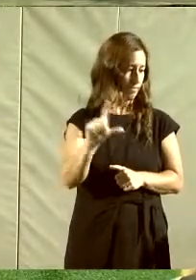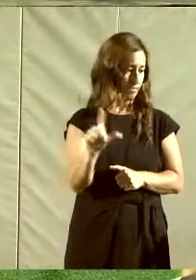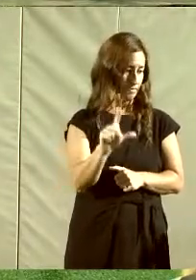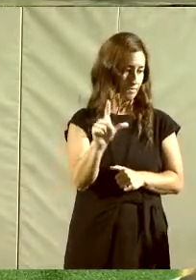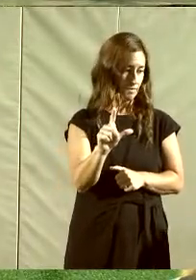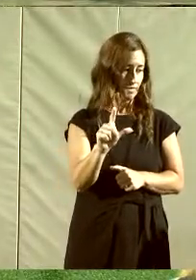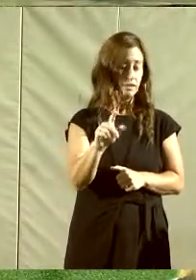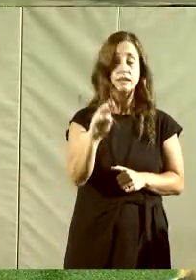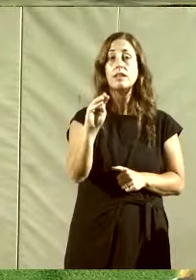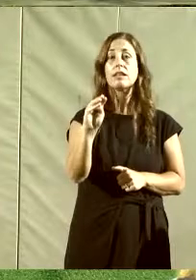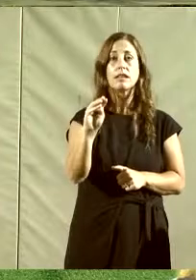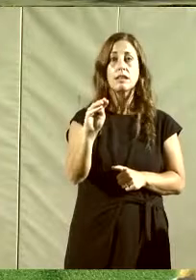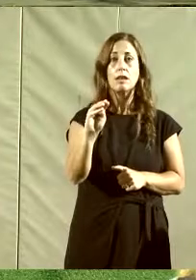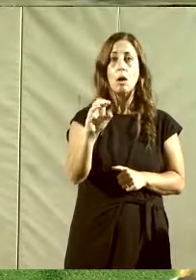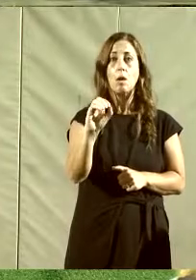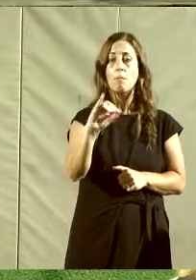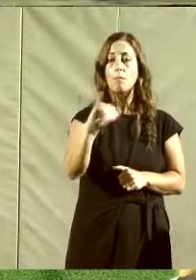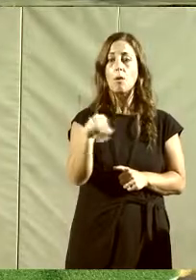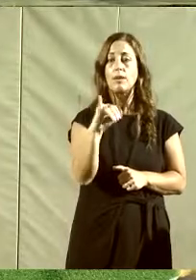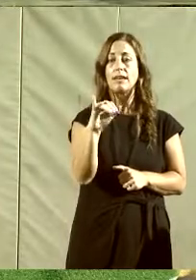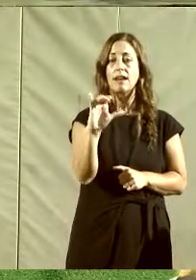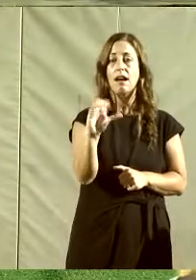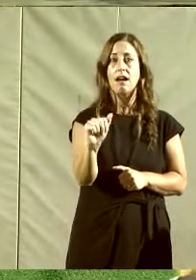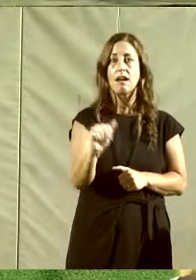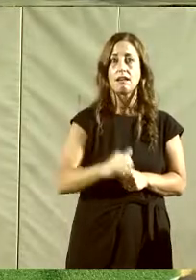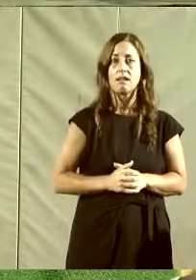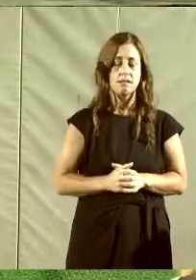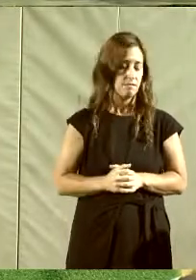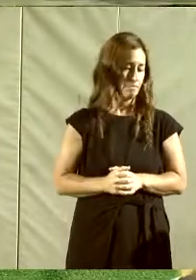Lakeisha Leanne Garcia Mojica.